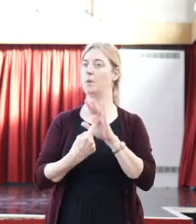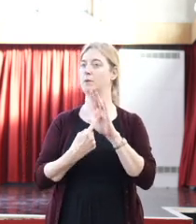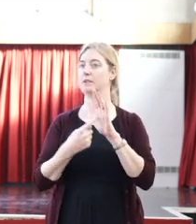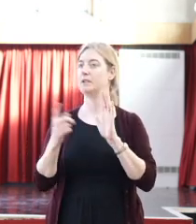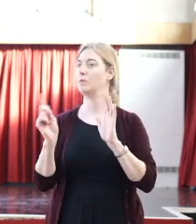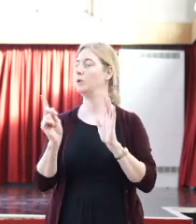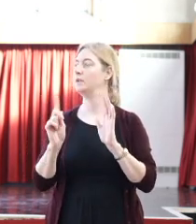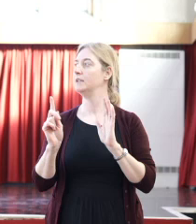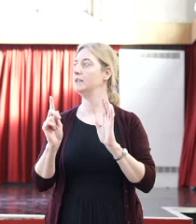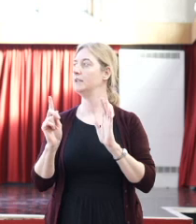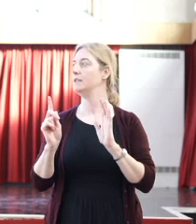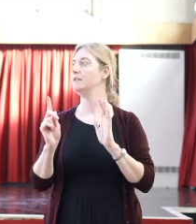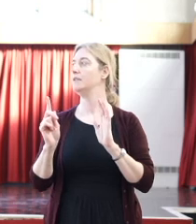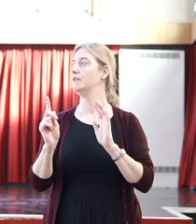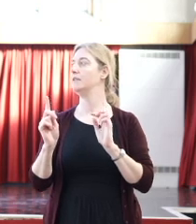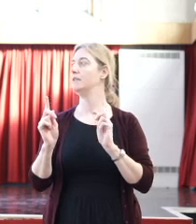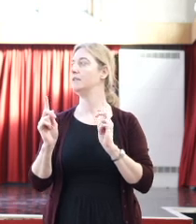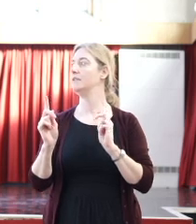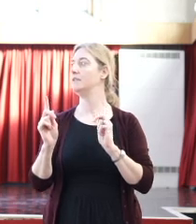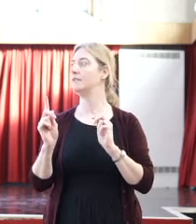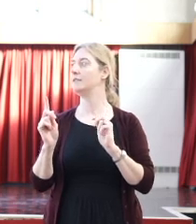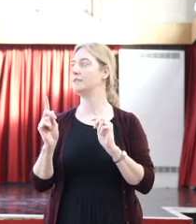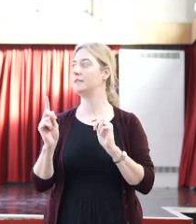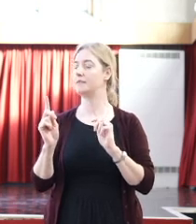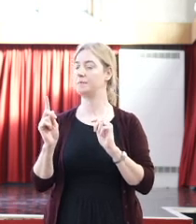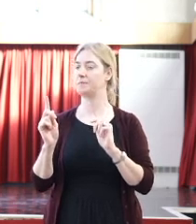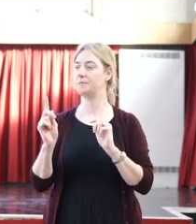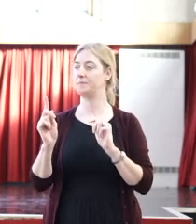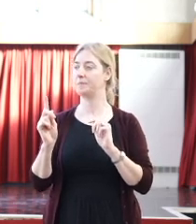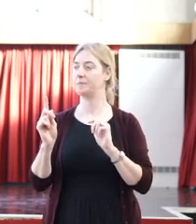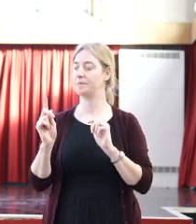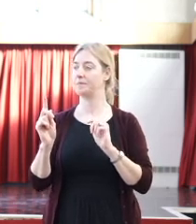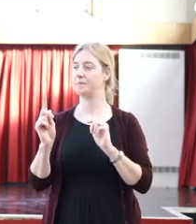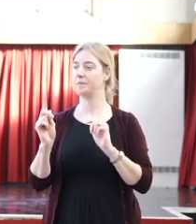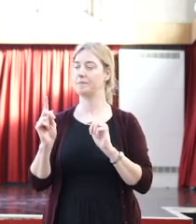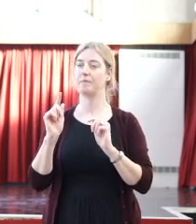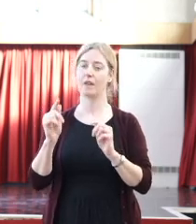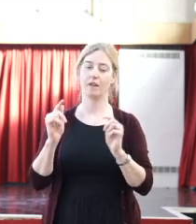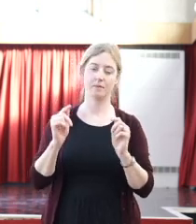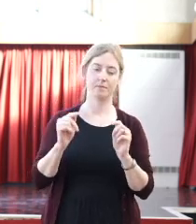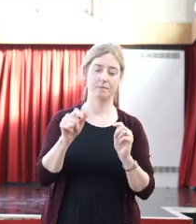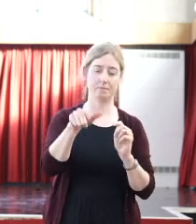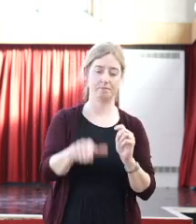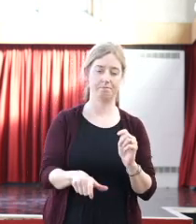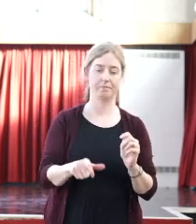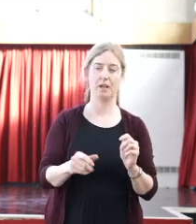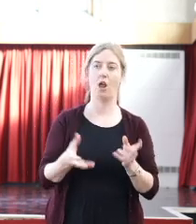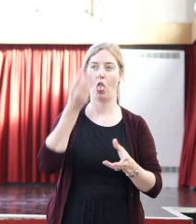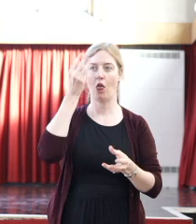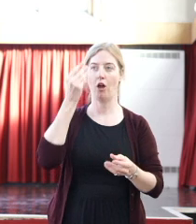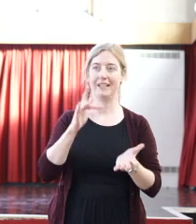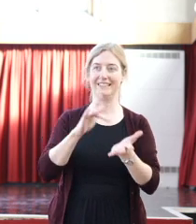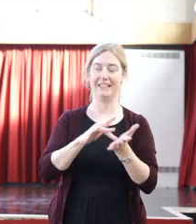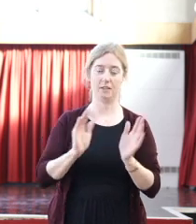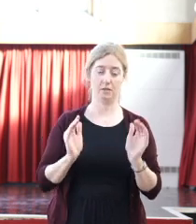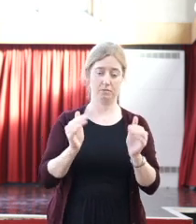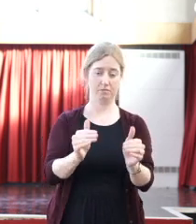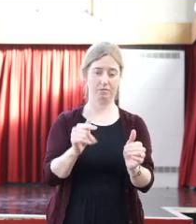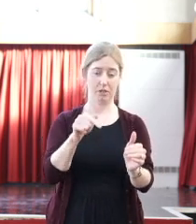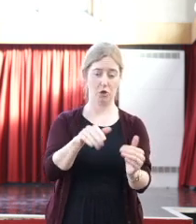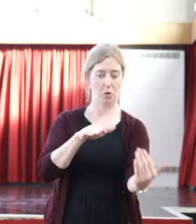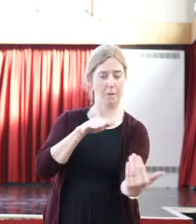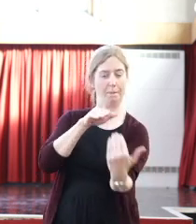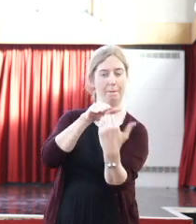those, and that to our learner-centered approach, where it meets young people where they